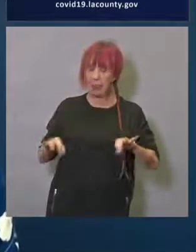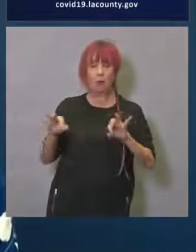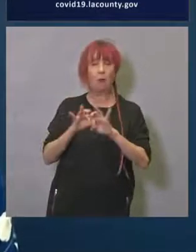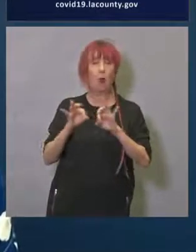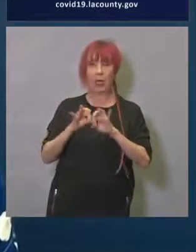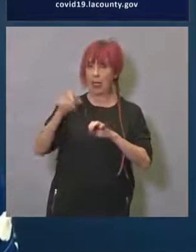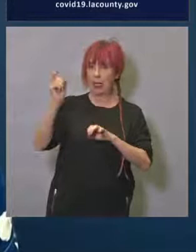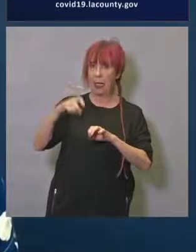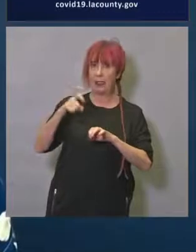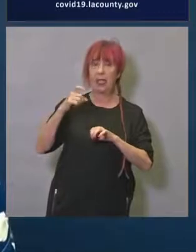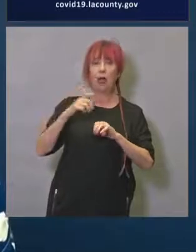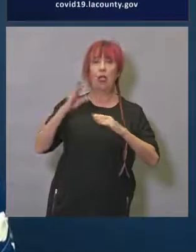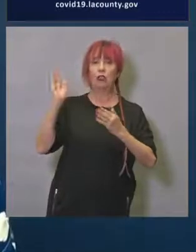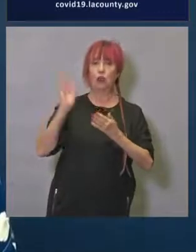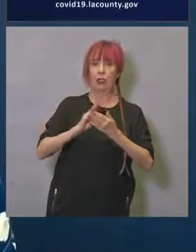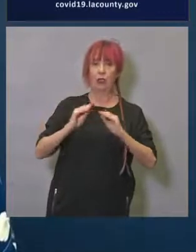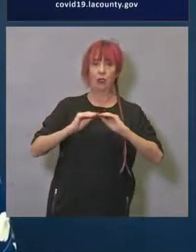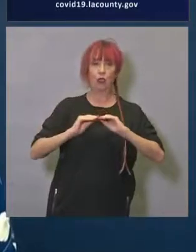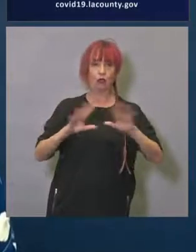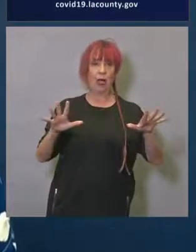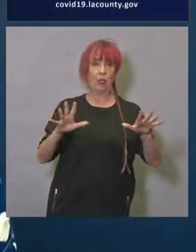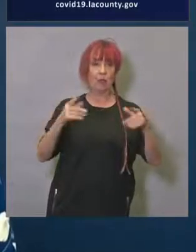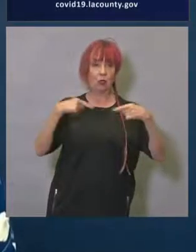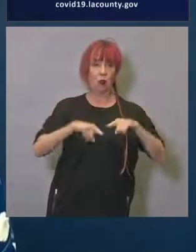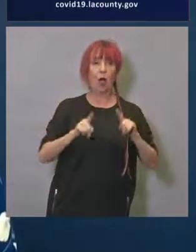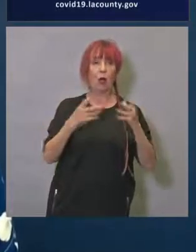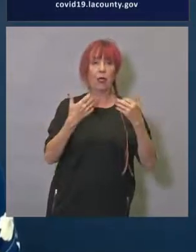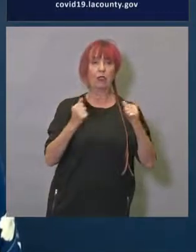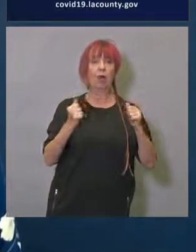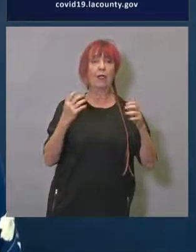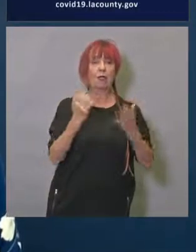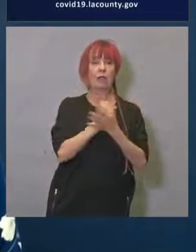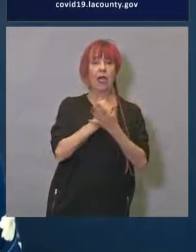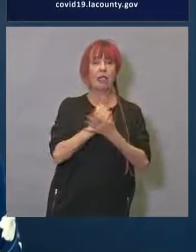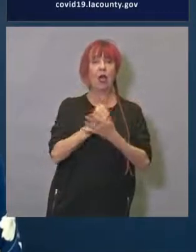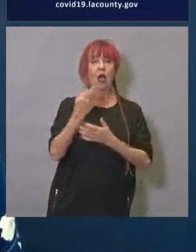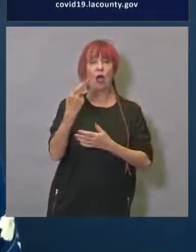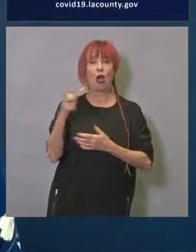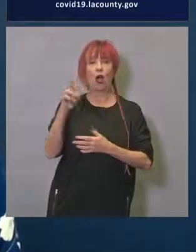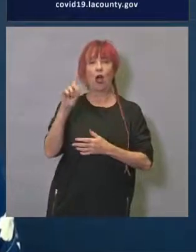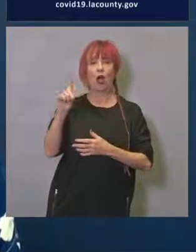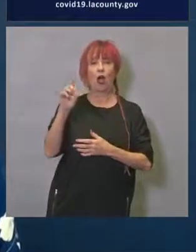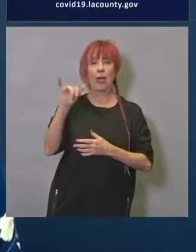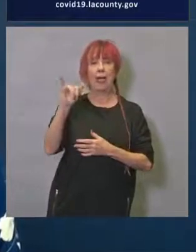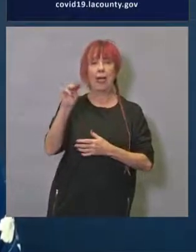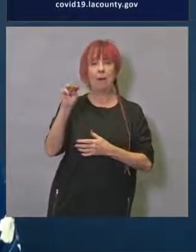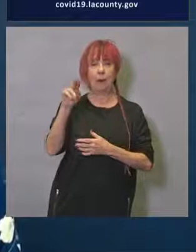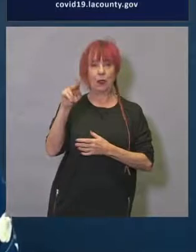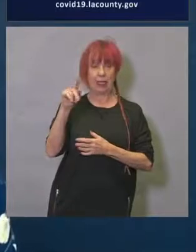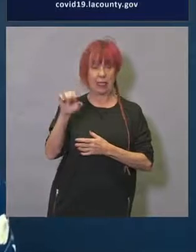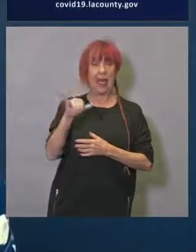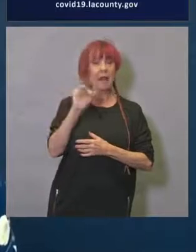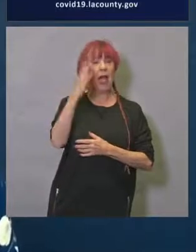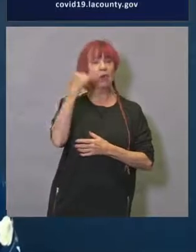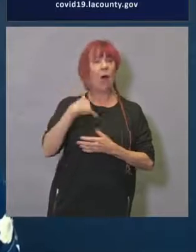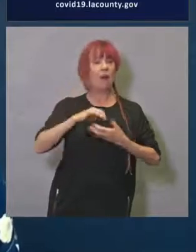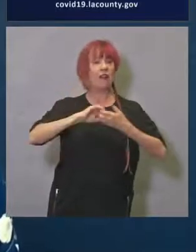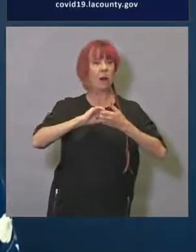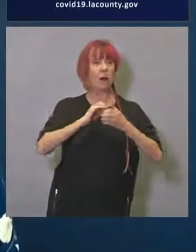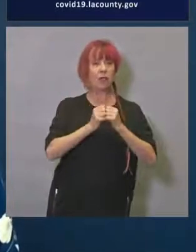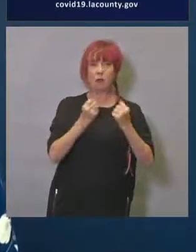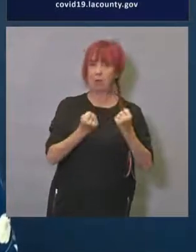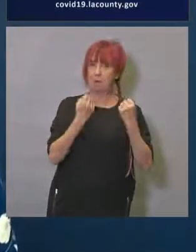reduce COVID transmission while we are striving toward herd immunity. That's why the Department of Health Services has partnered with a number of